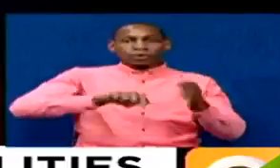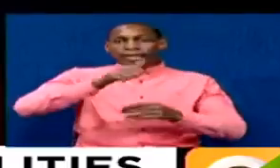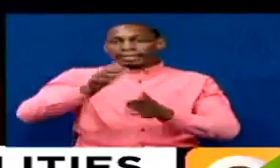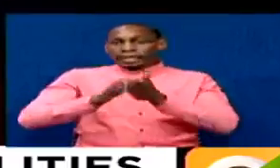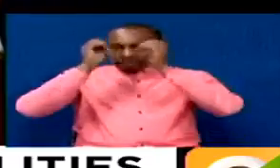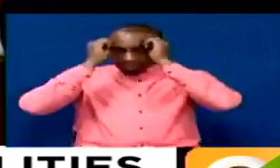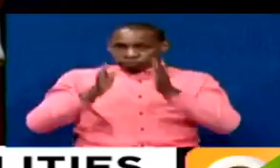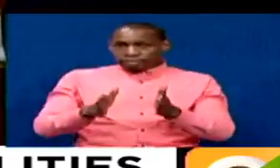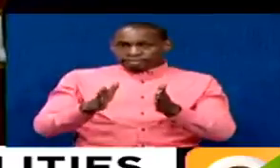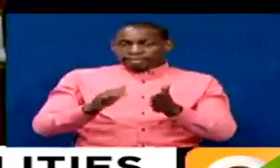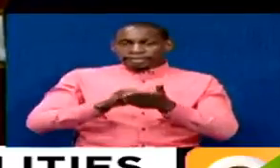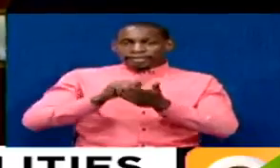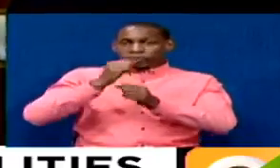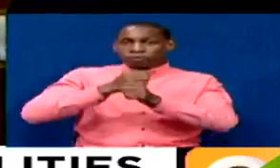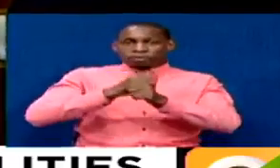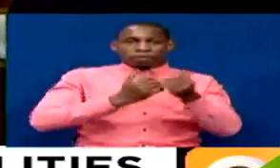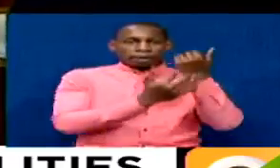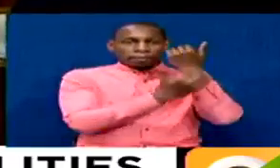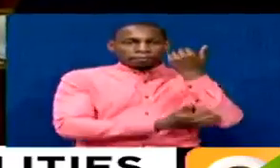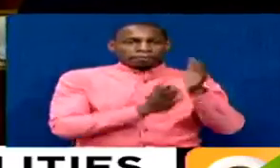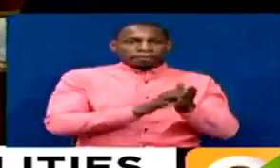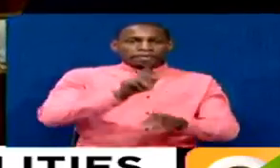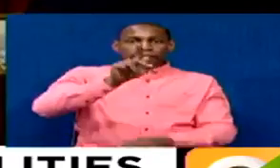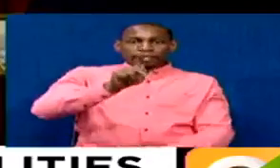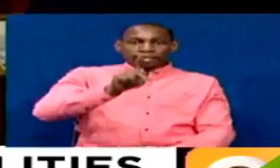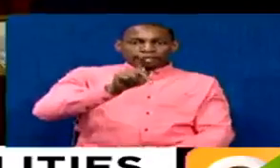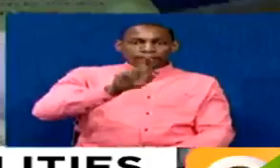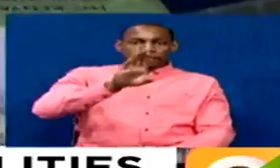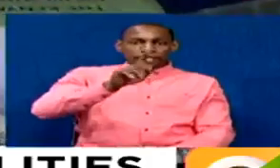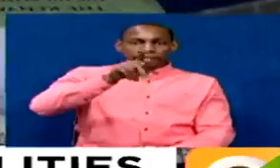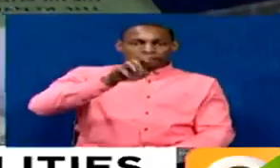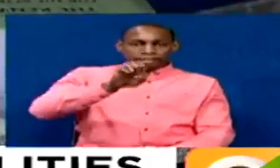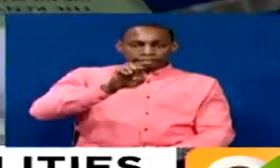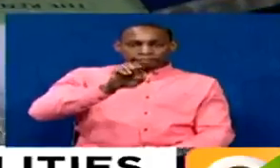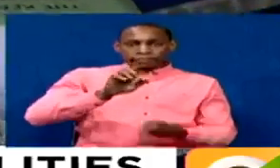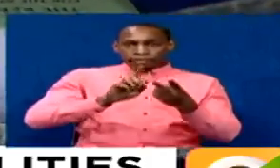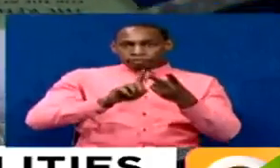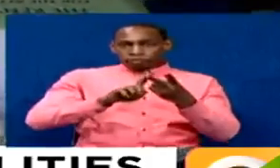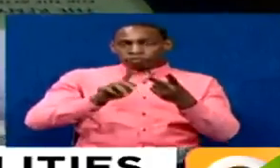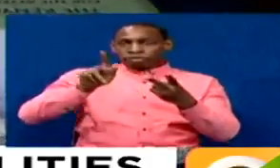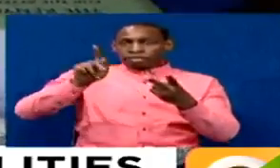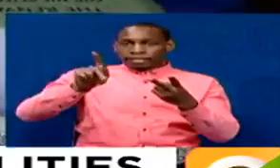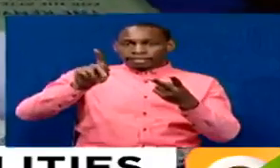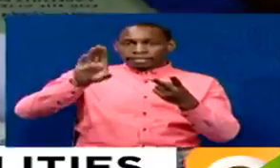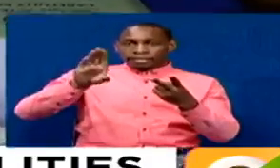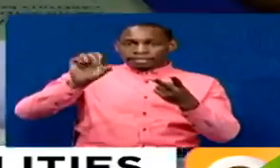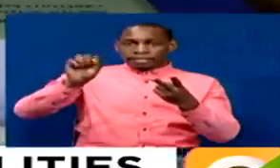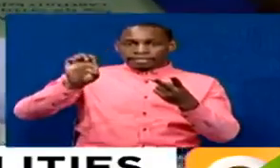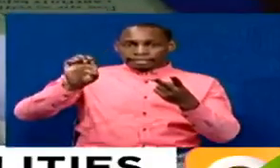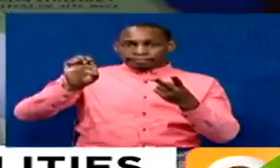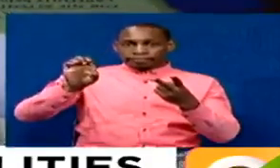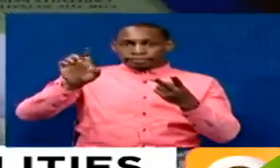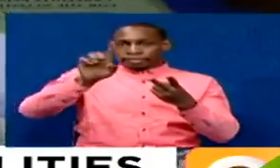for learners who performed poorly in their Kenya Certificate of Primary Education and Kenya Certificate of